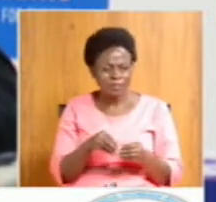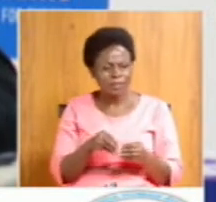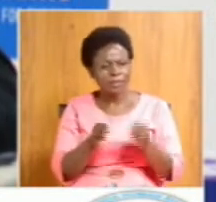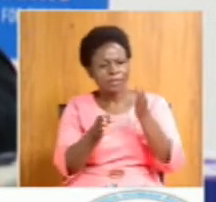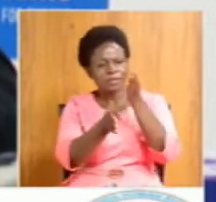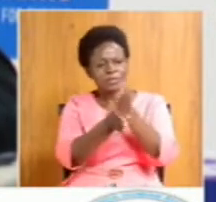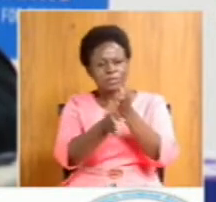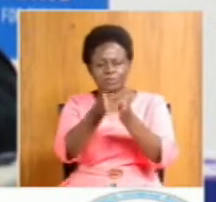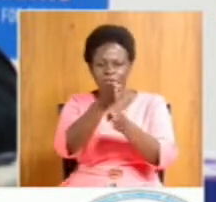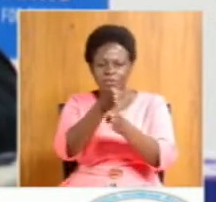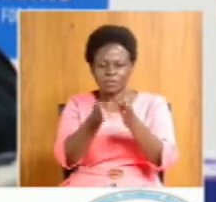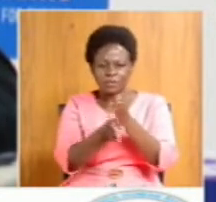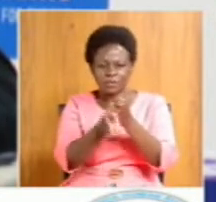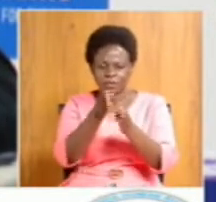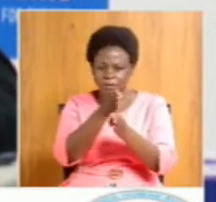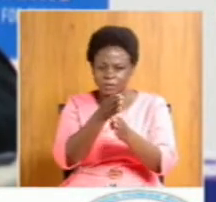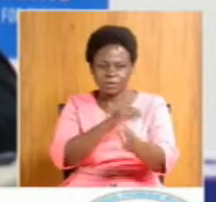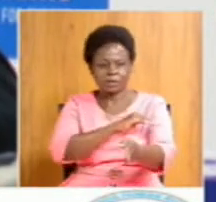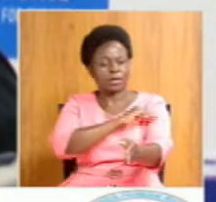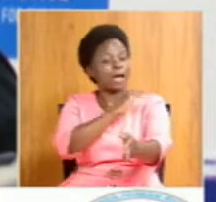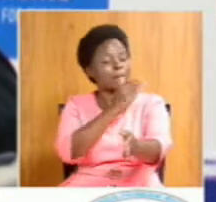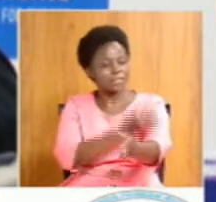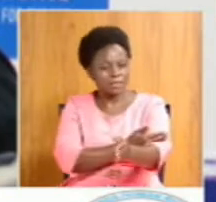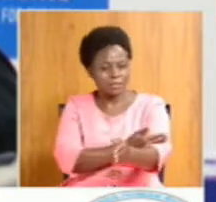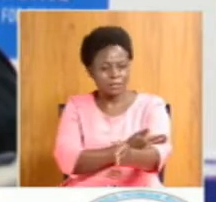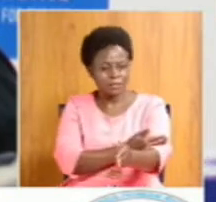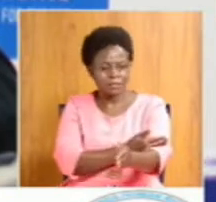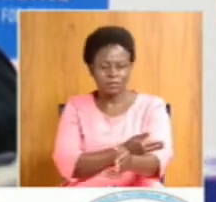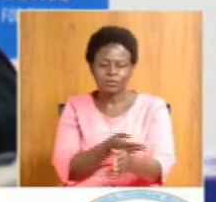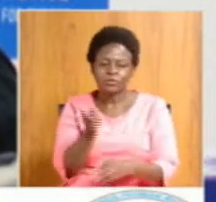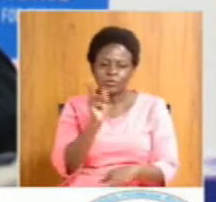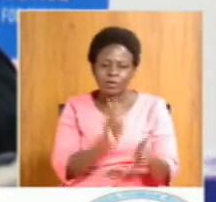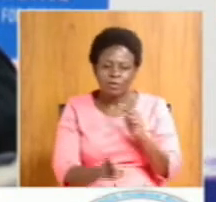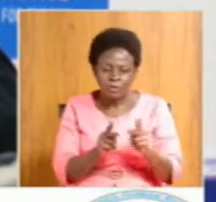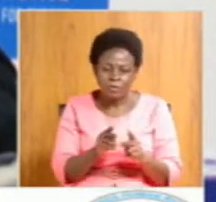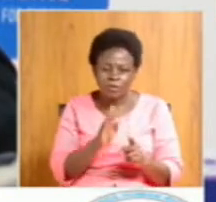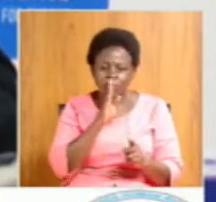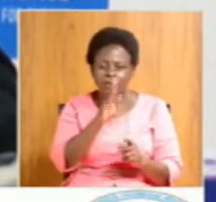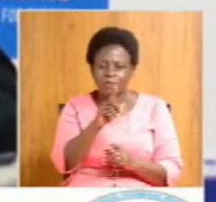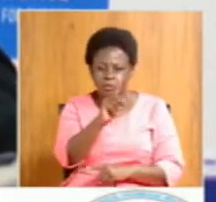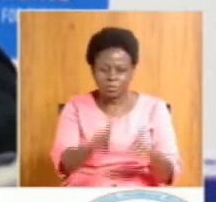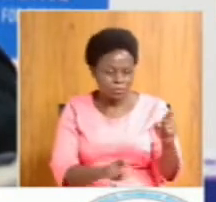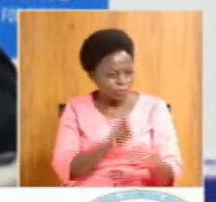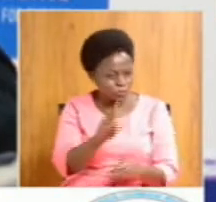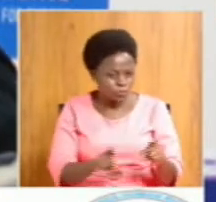build the capacity of the citizen to be able to question.